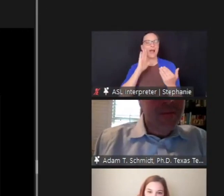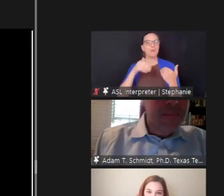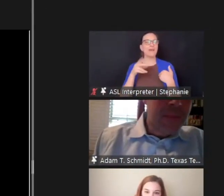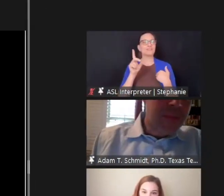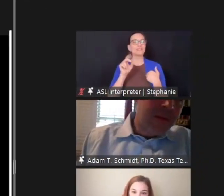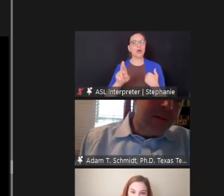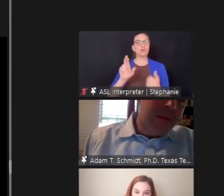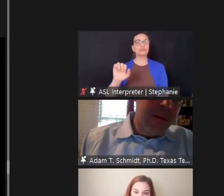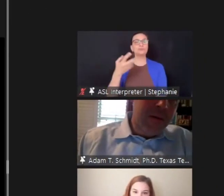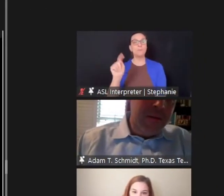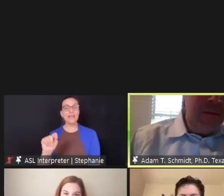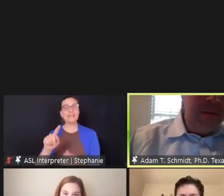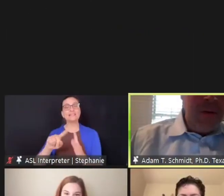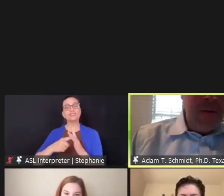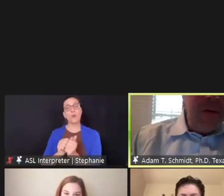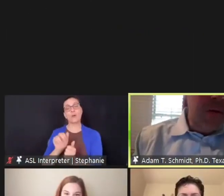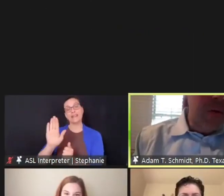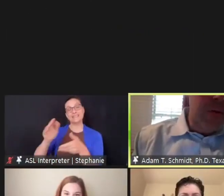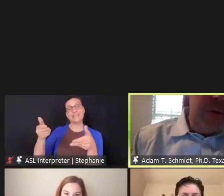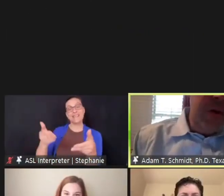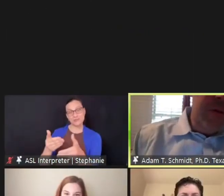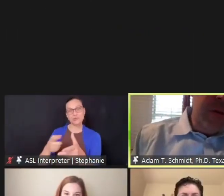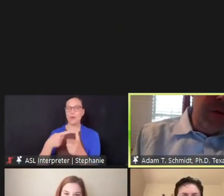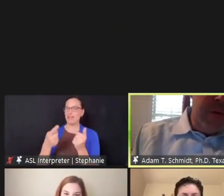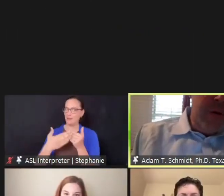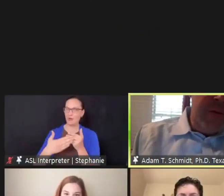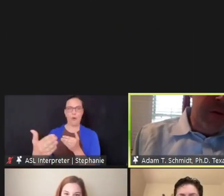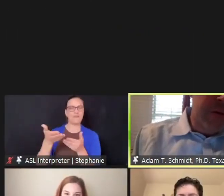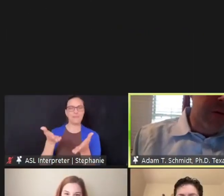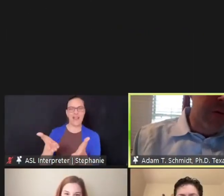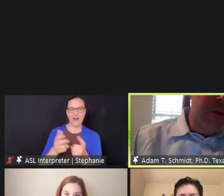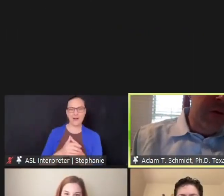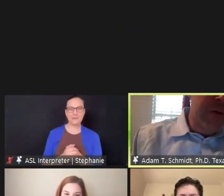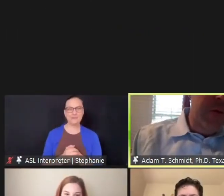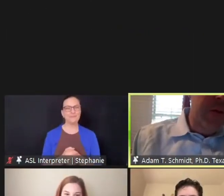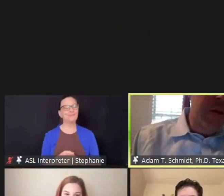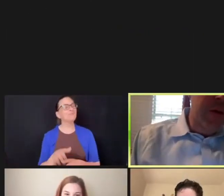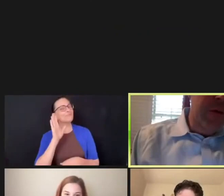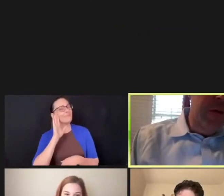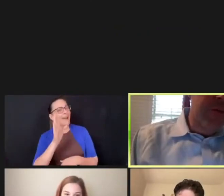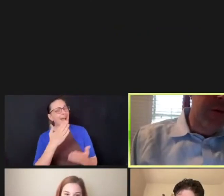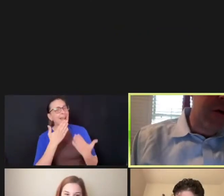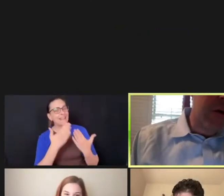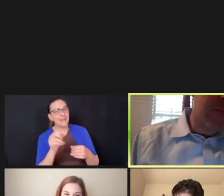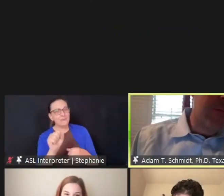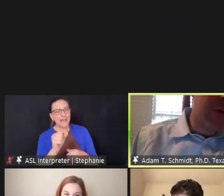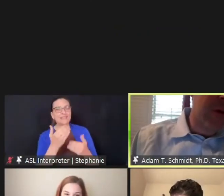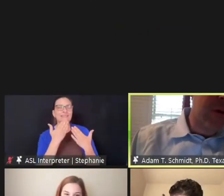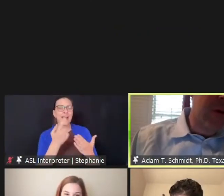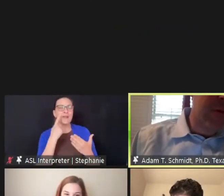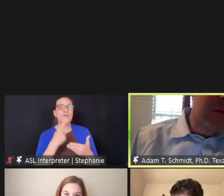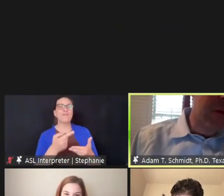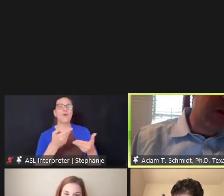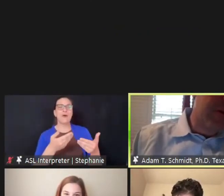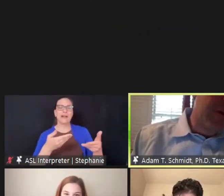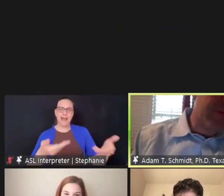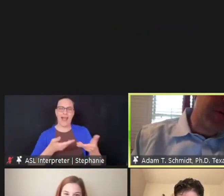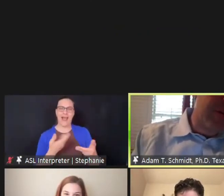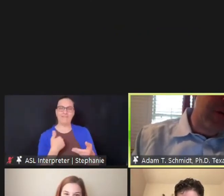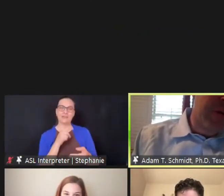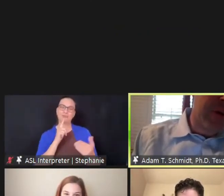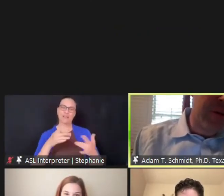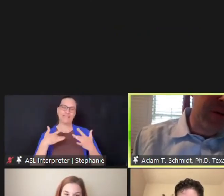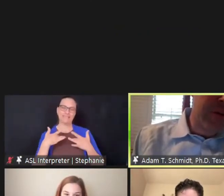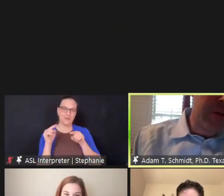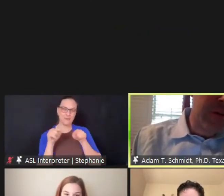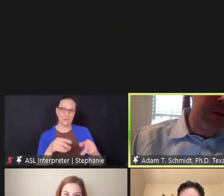there. Hi, thank you. Yeah, thank you for having us. We're really excited to be here, and thank you for allowing me the opportunity